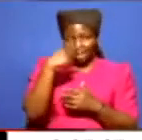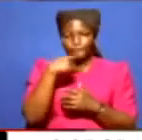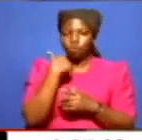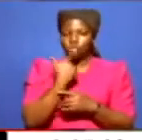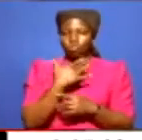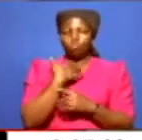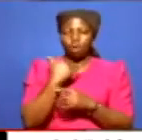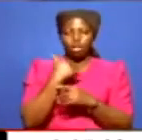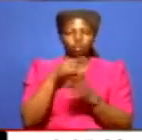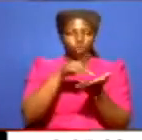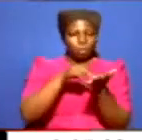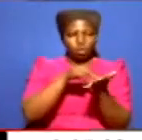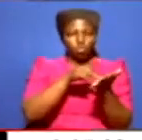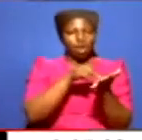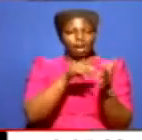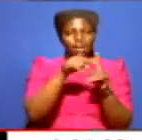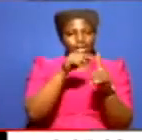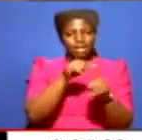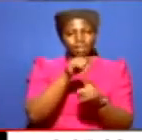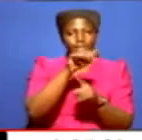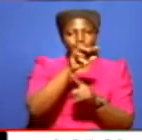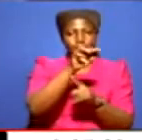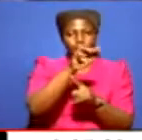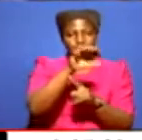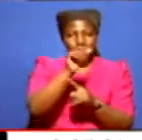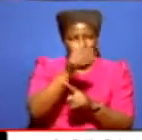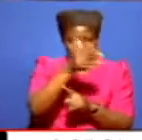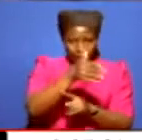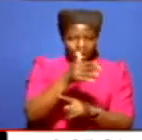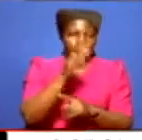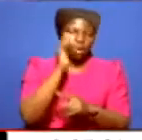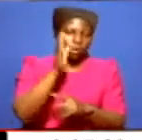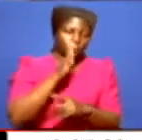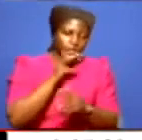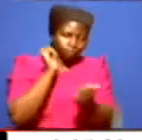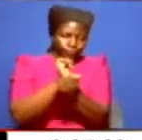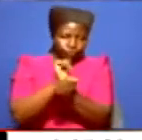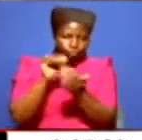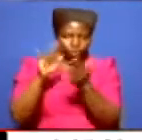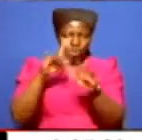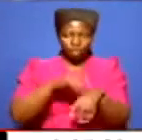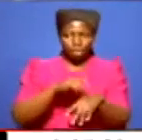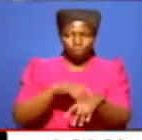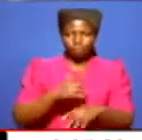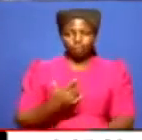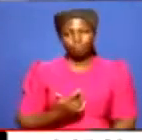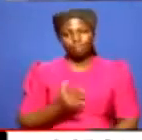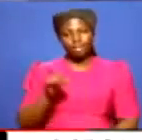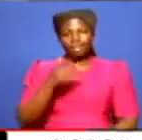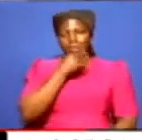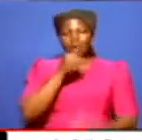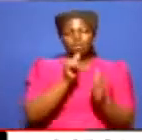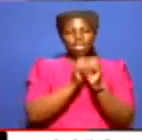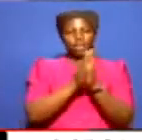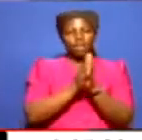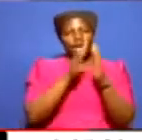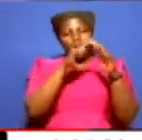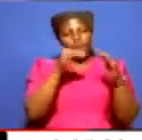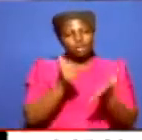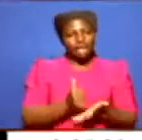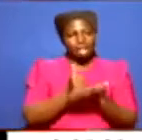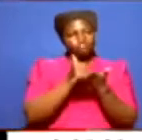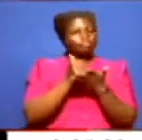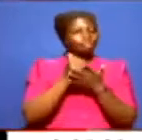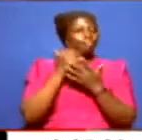days. Bernard Katana, together with Josephine Ambula, a house help, are alleged to have attempted to murder the MCA by mixing her